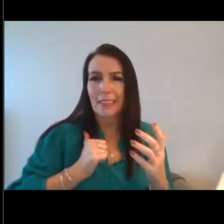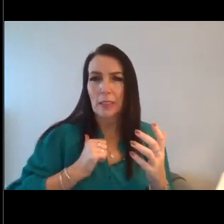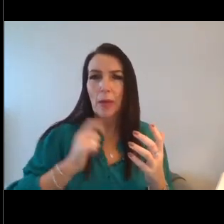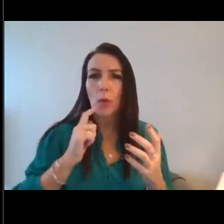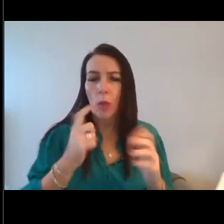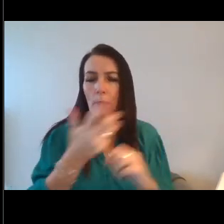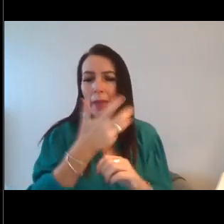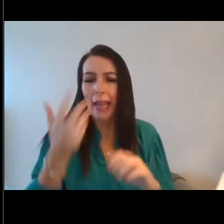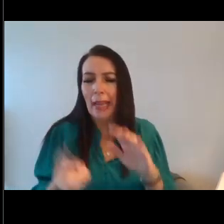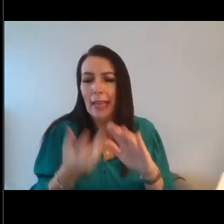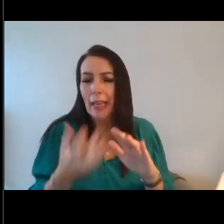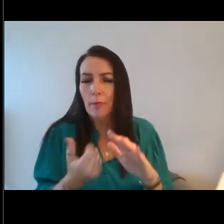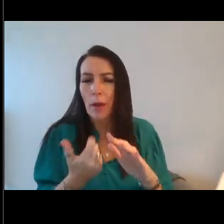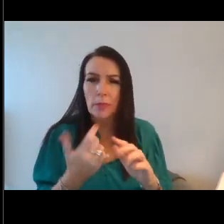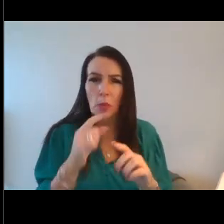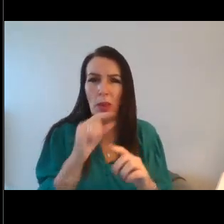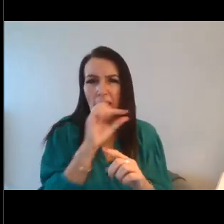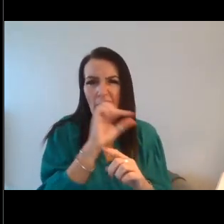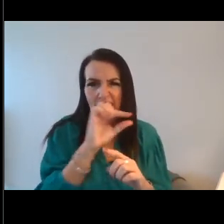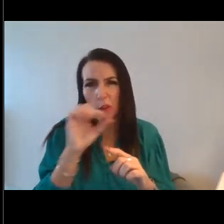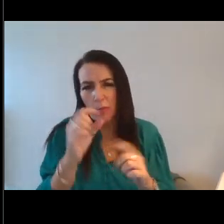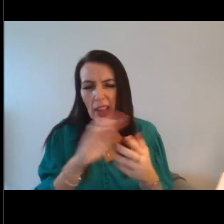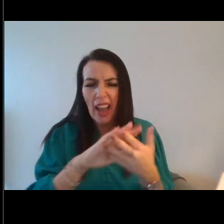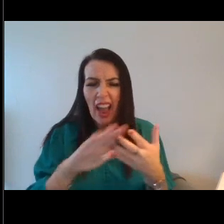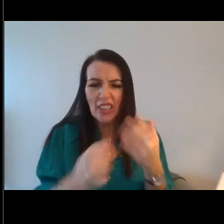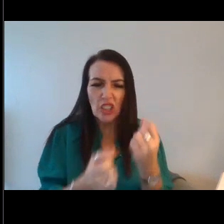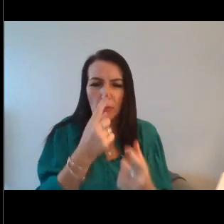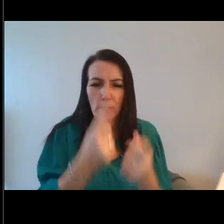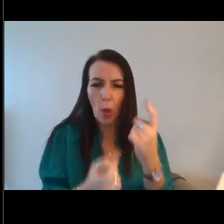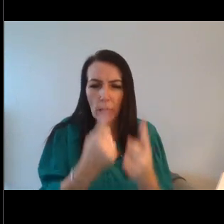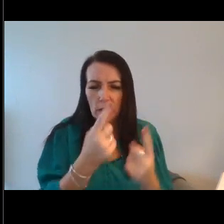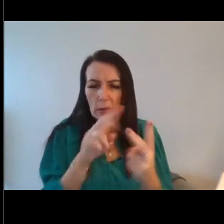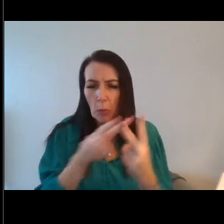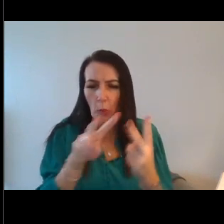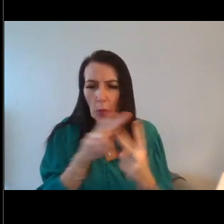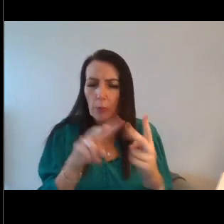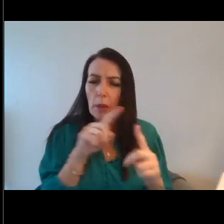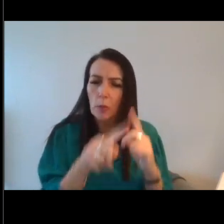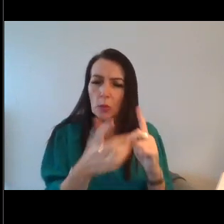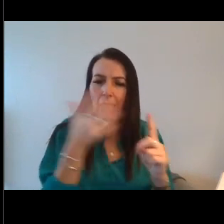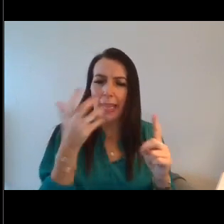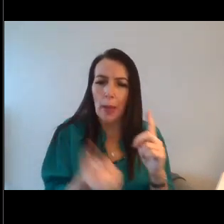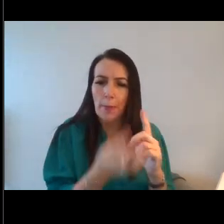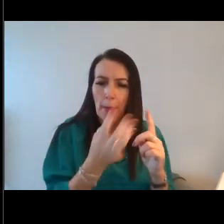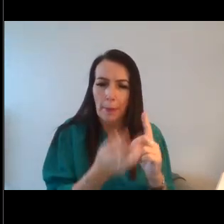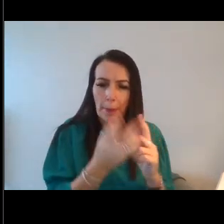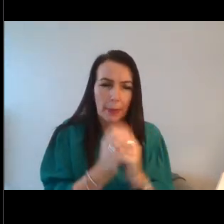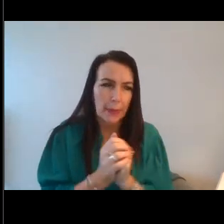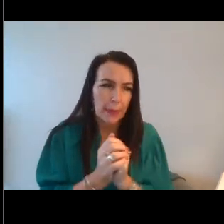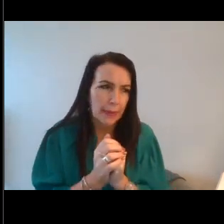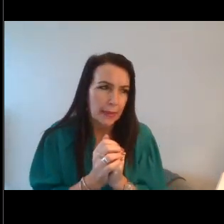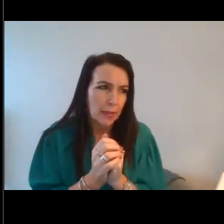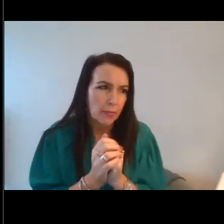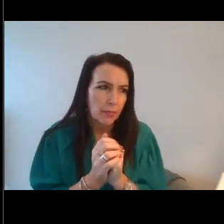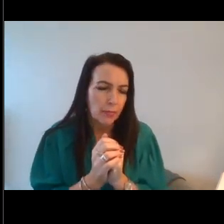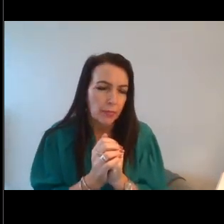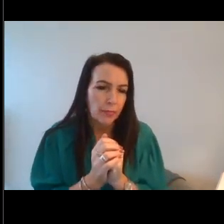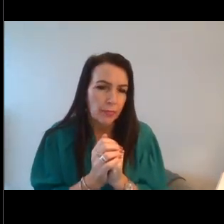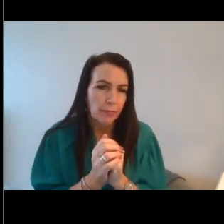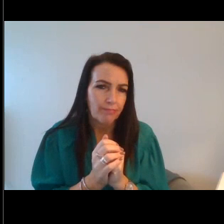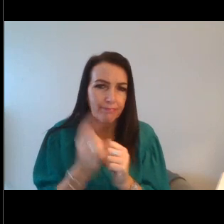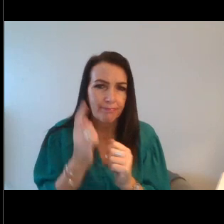pumps with small clusters of hydrogen heated properties. Thinking about how do you get the biggest bang for your buck